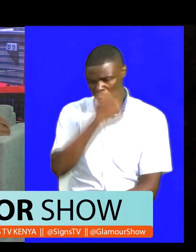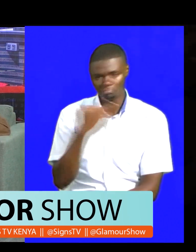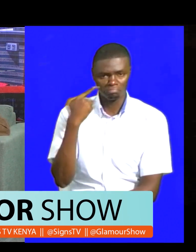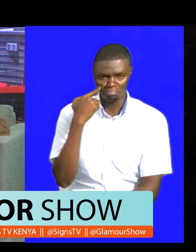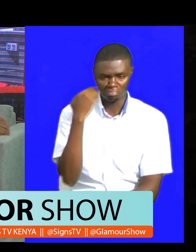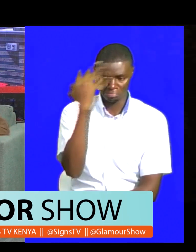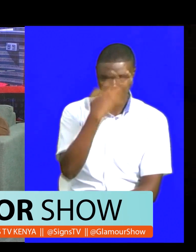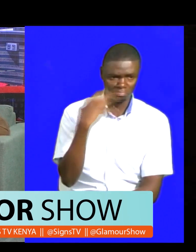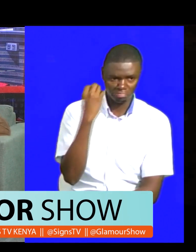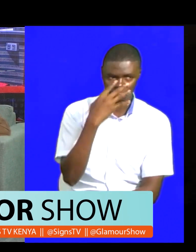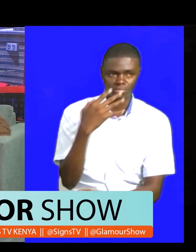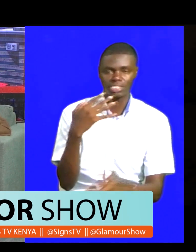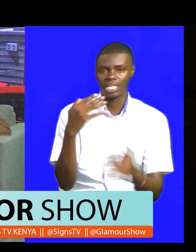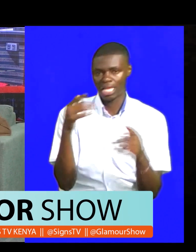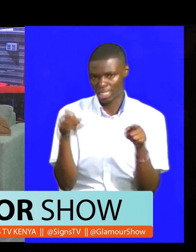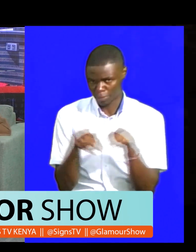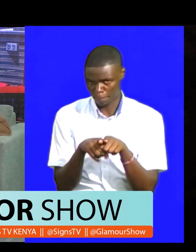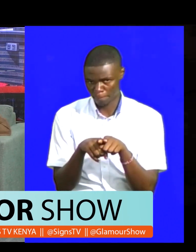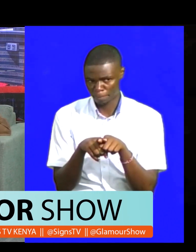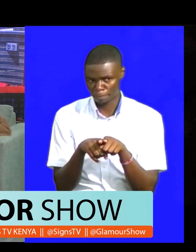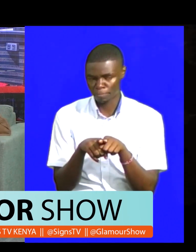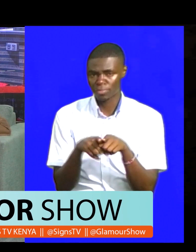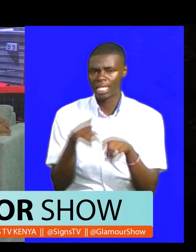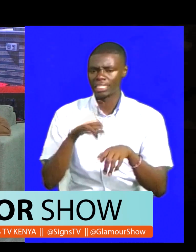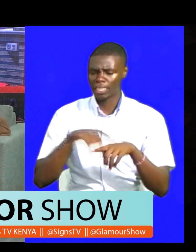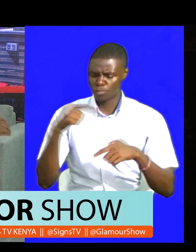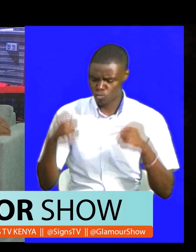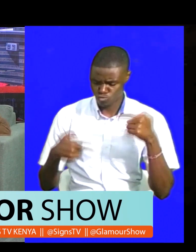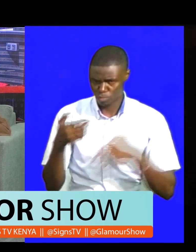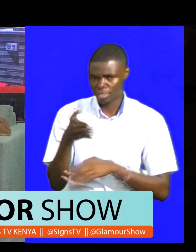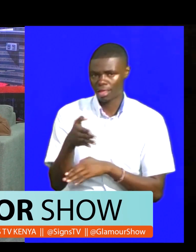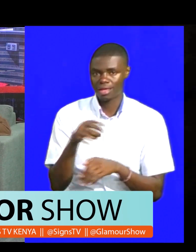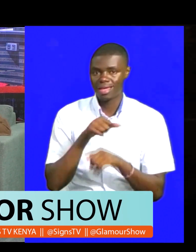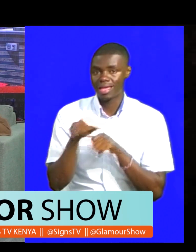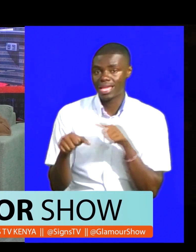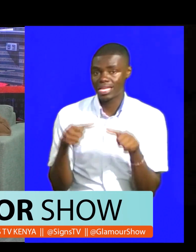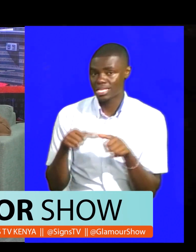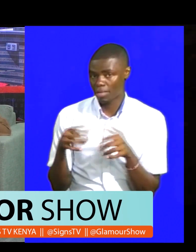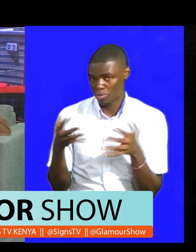beautiful respectively. So when we're competing there, it's a matter of